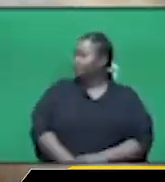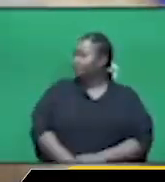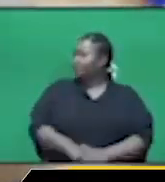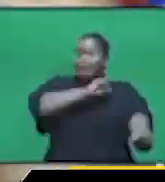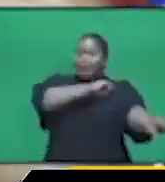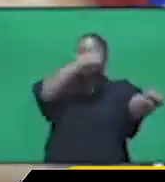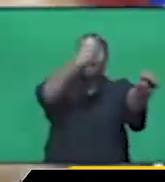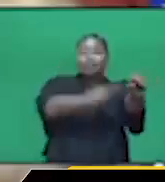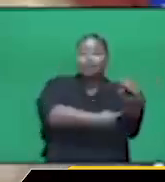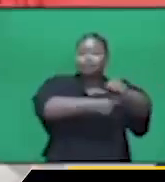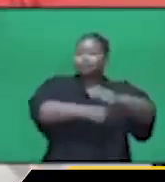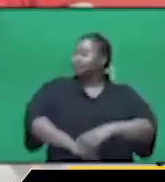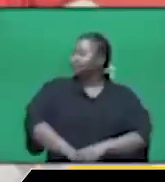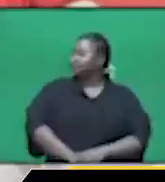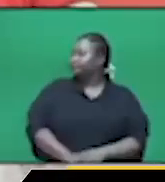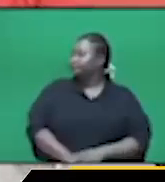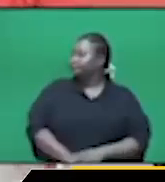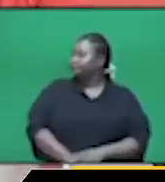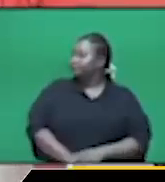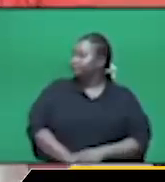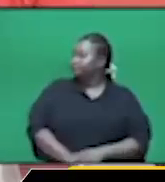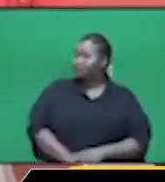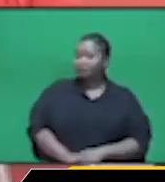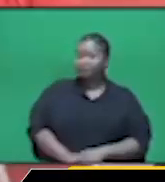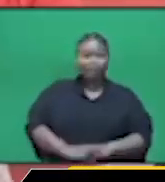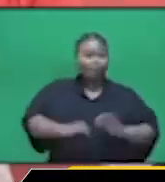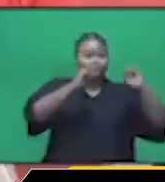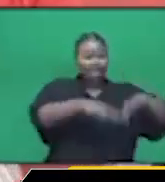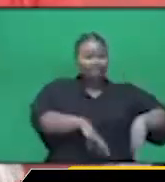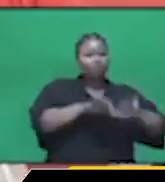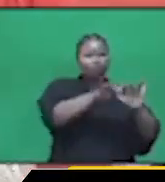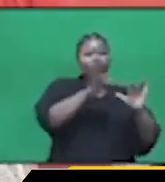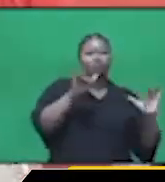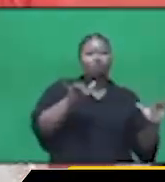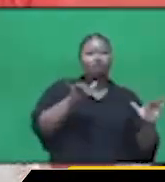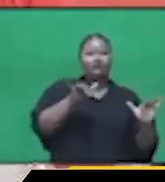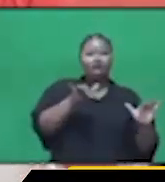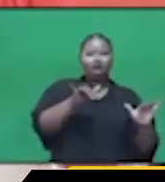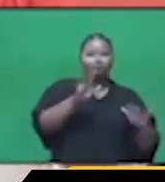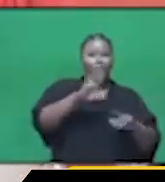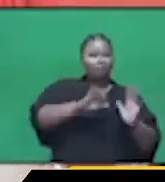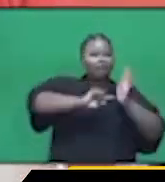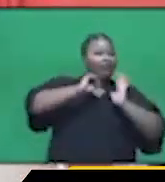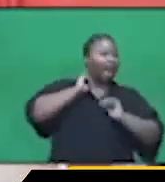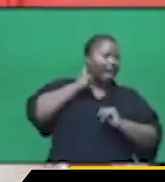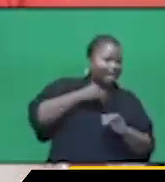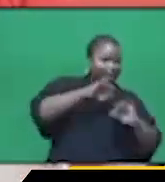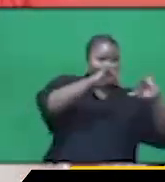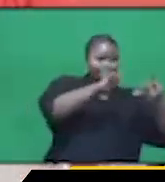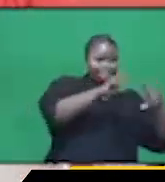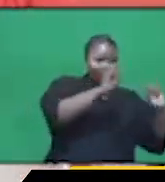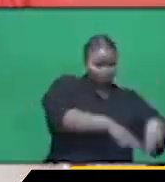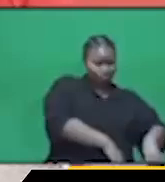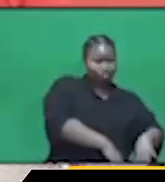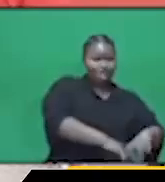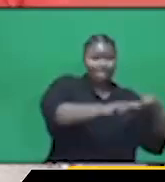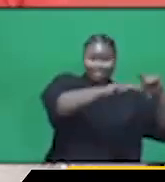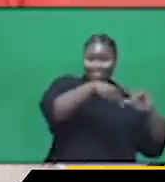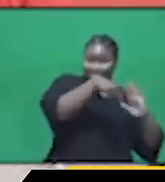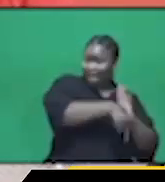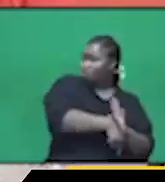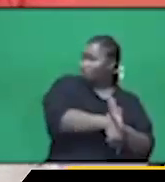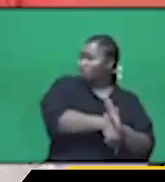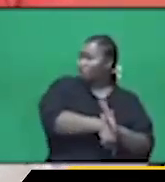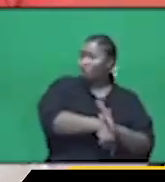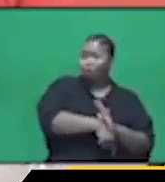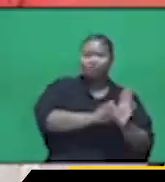Amandla! Phansi ngamasela, phansi! Phansi ngamatutu, phansi! Phansi ngamaxoki,